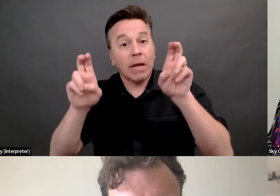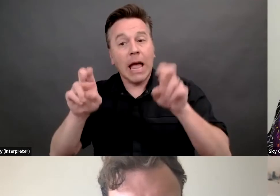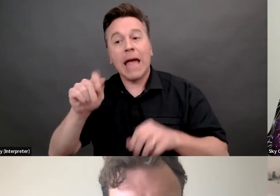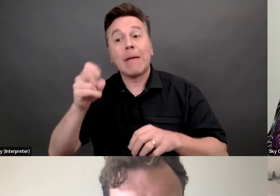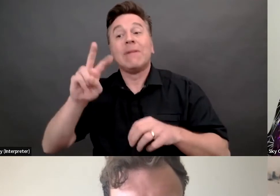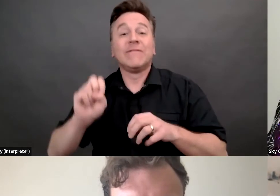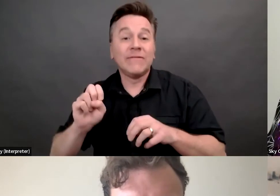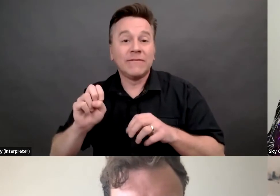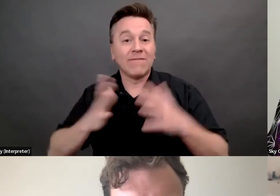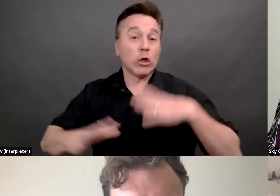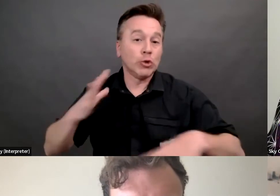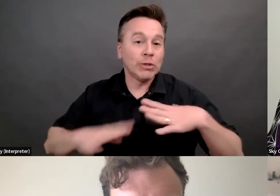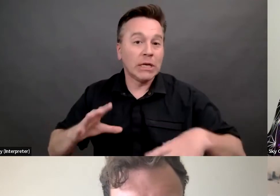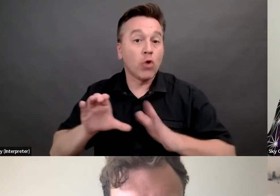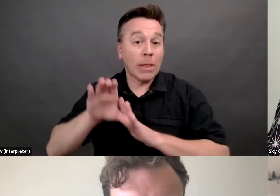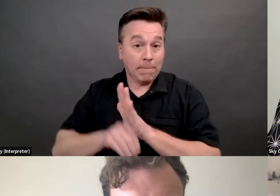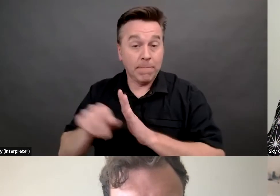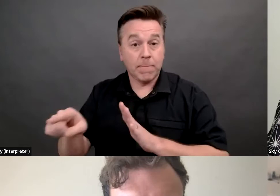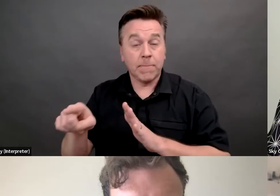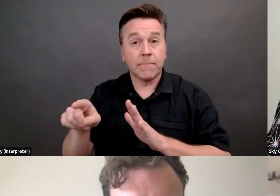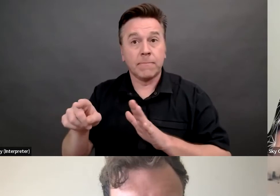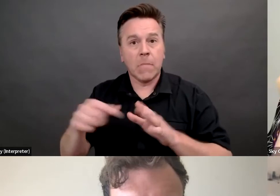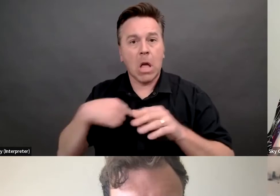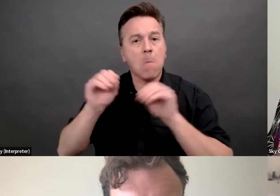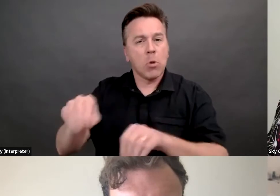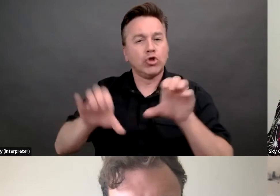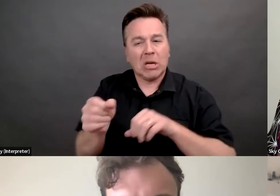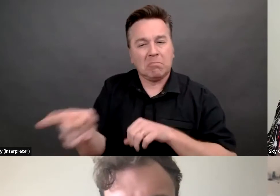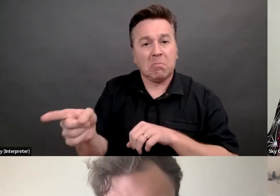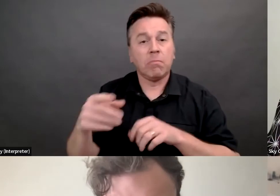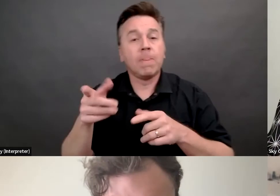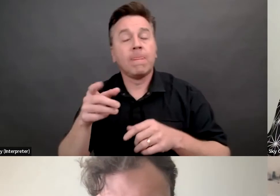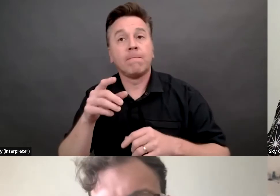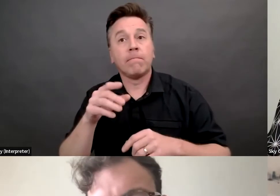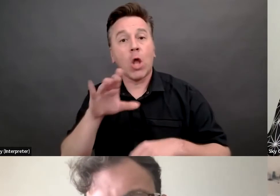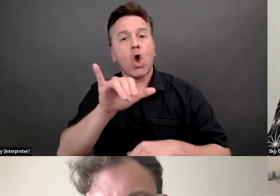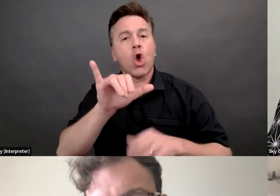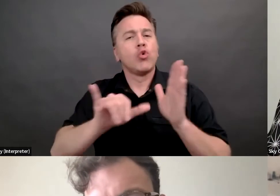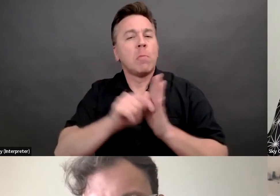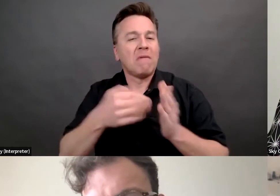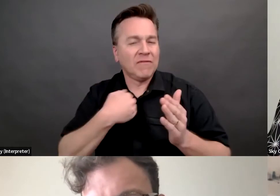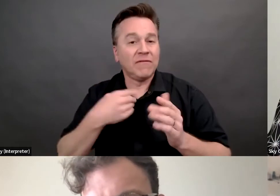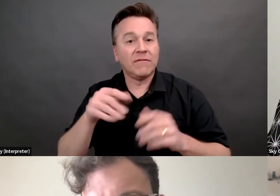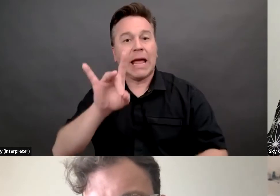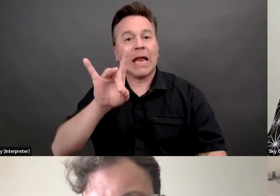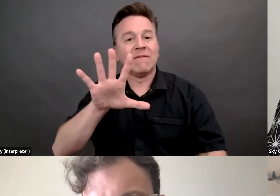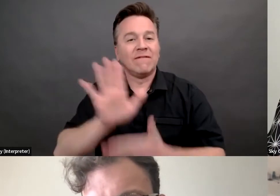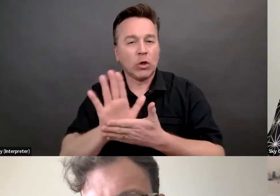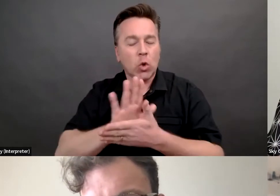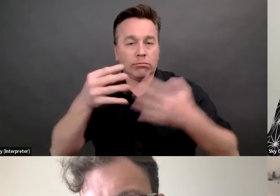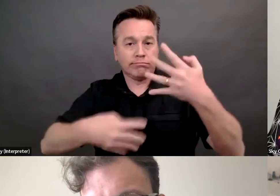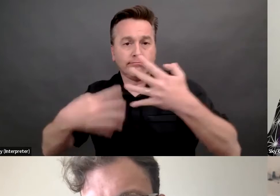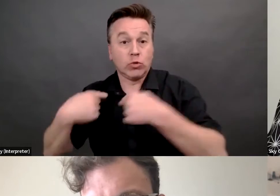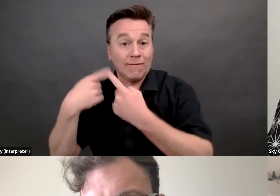adaptive fashion curriculum. And so I'll put that in the chat. It's on YouTube and we have 85 videos so